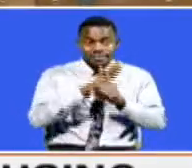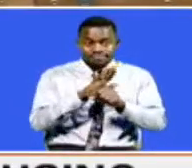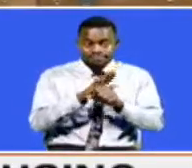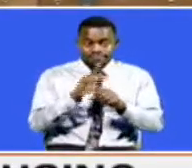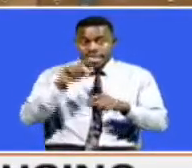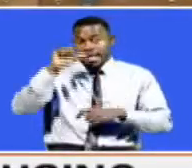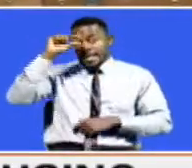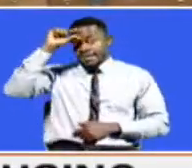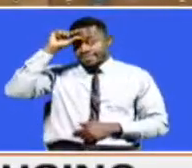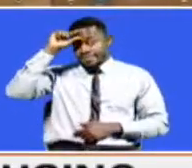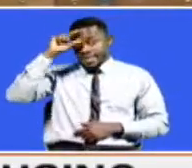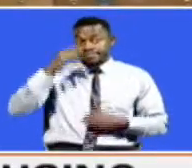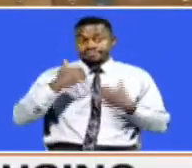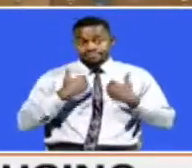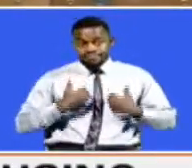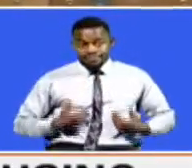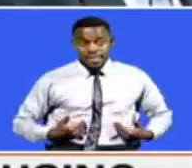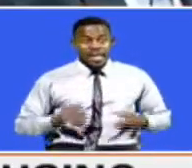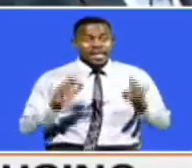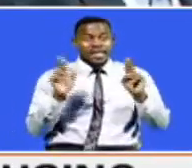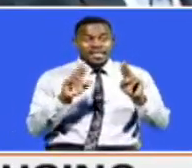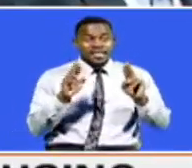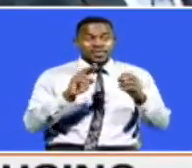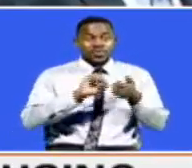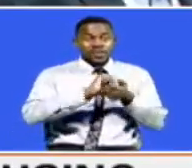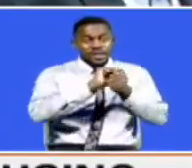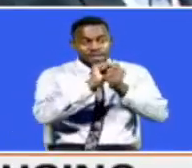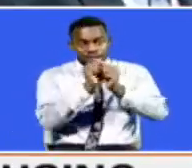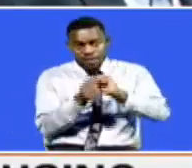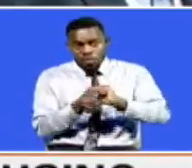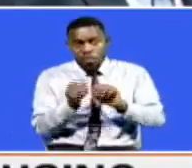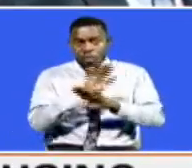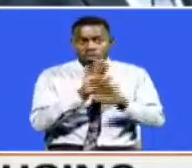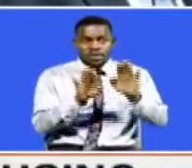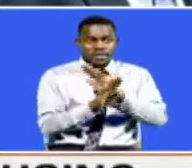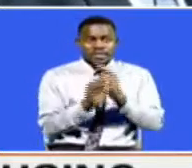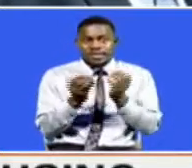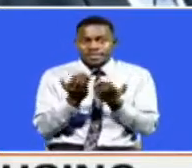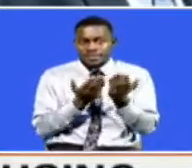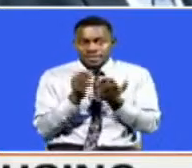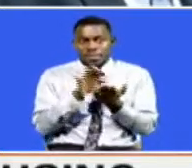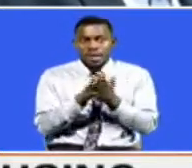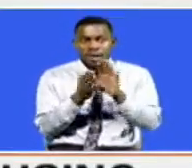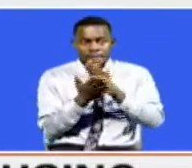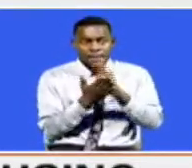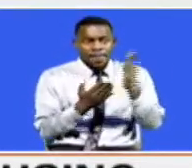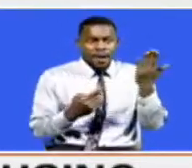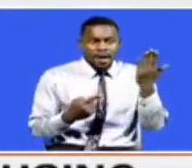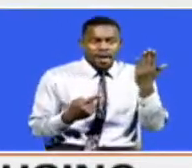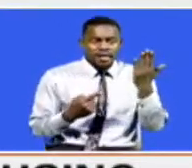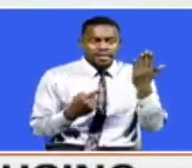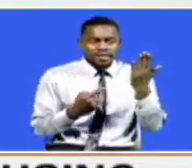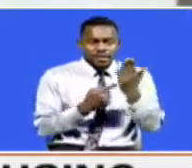administration will strive to digitize services by the government, as he emphasized the need for collaboration.